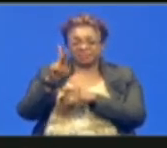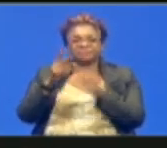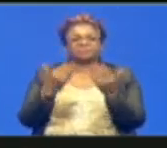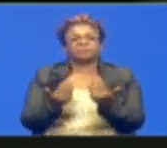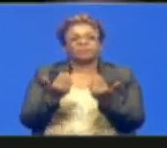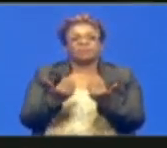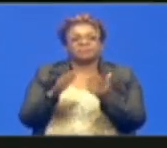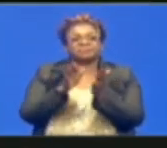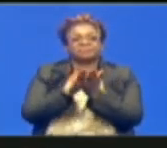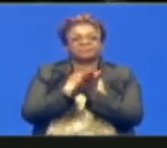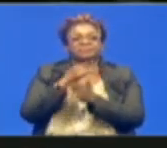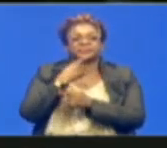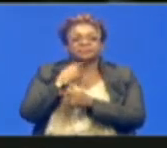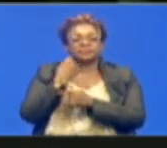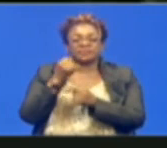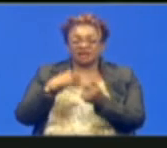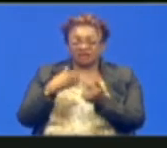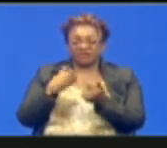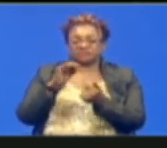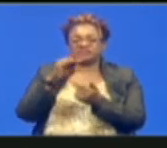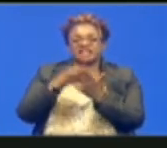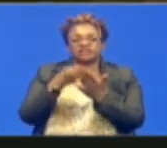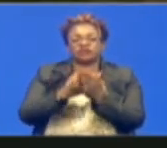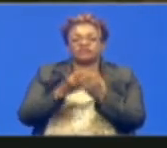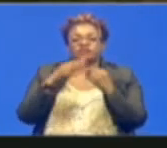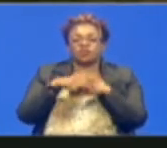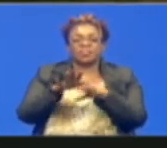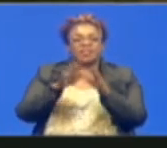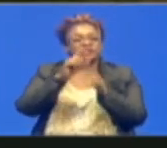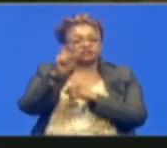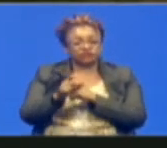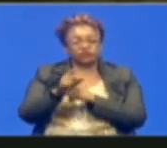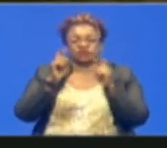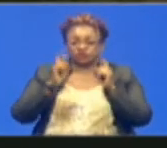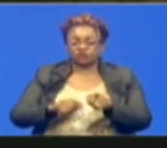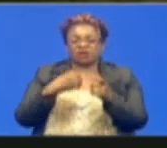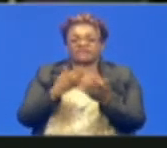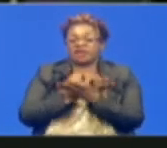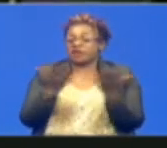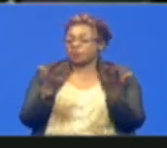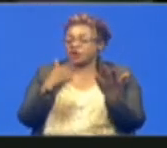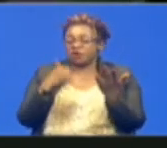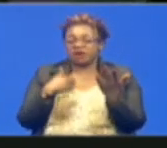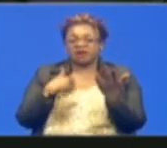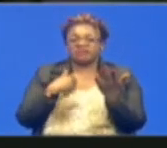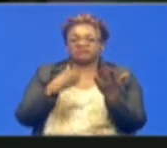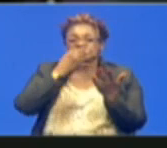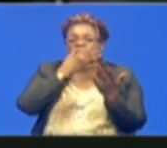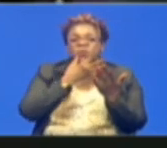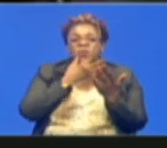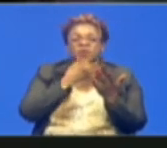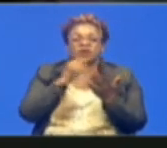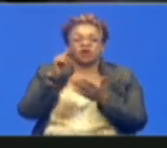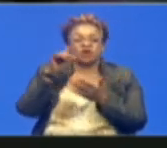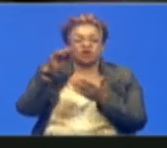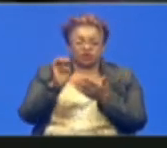regulators are aimed at combating illicit financial flows in the region and are meant to compel anyone holding the old Kenyan currency notes